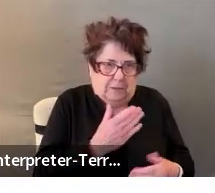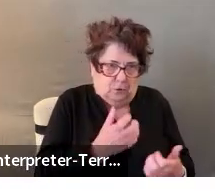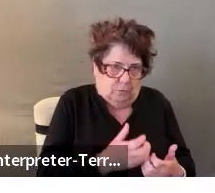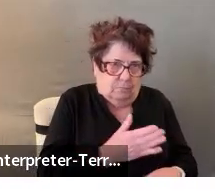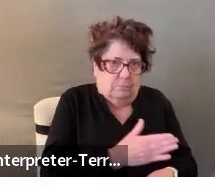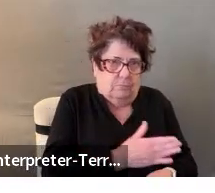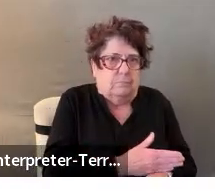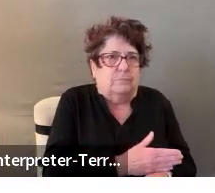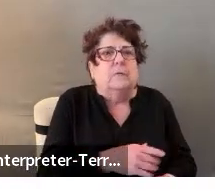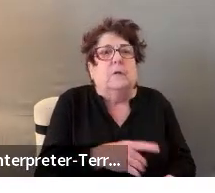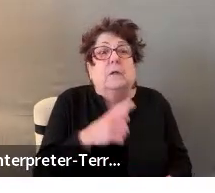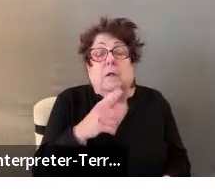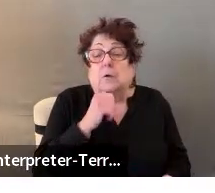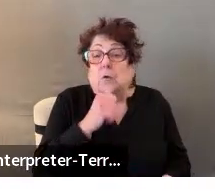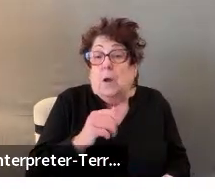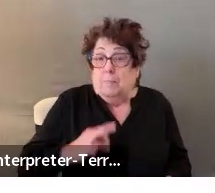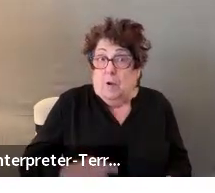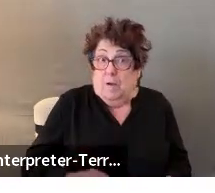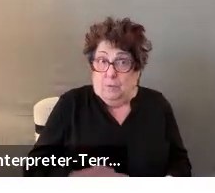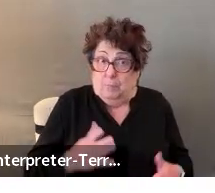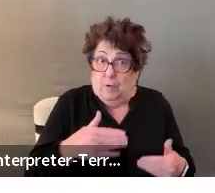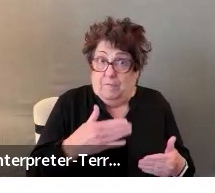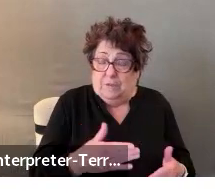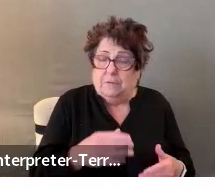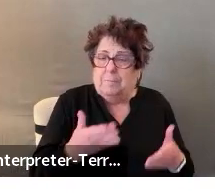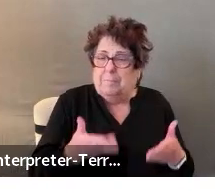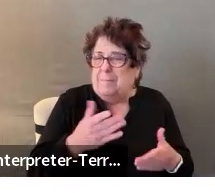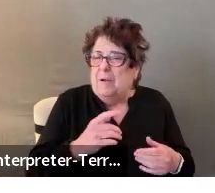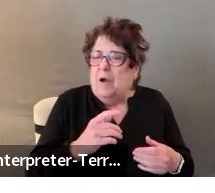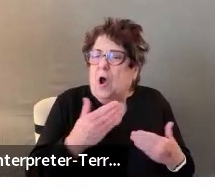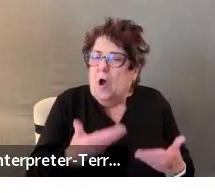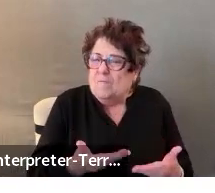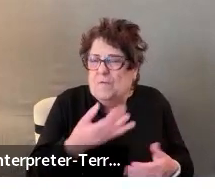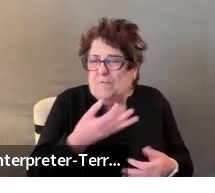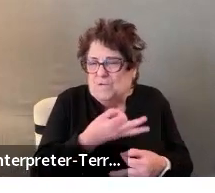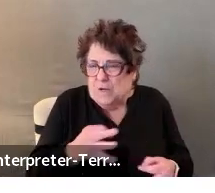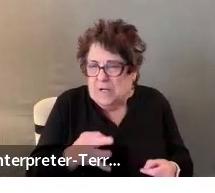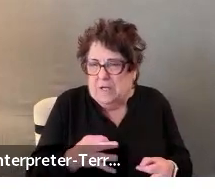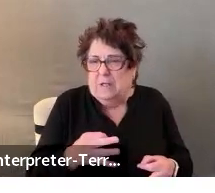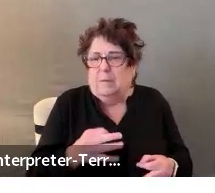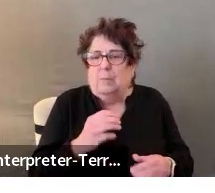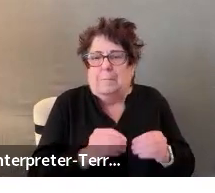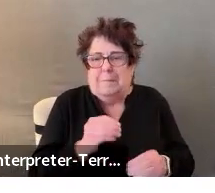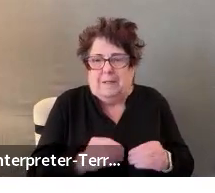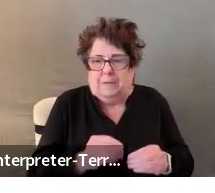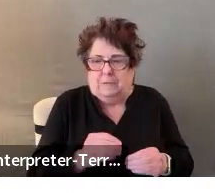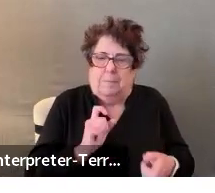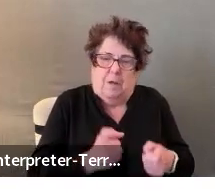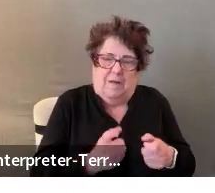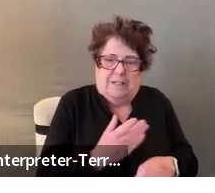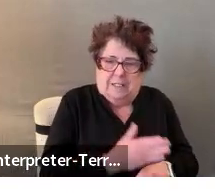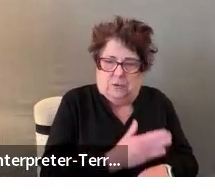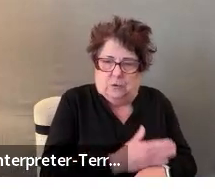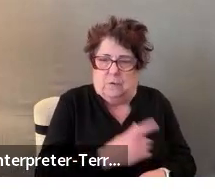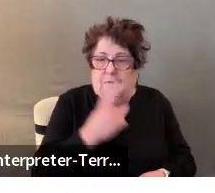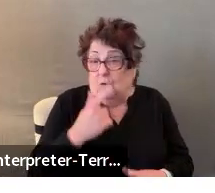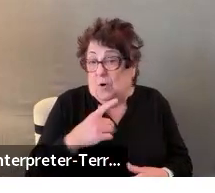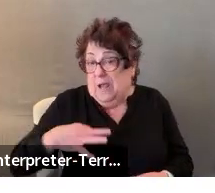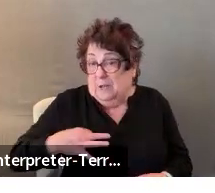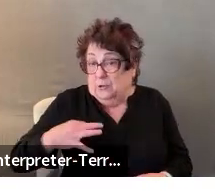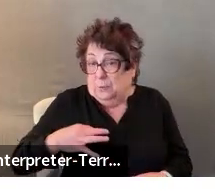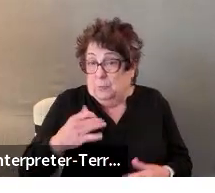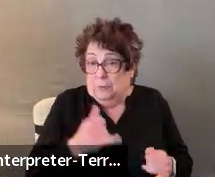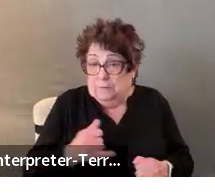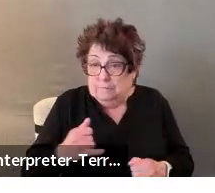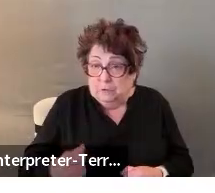providers may provide free home modification and repairs for eligible individuals. The Fall Prevention Center of Excellence